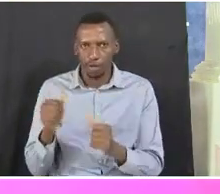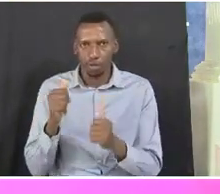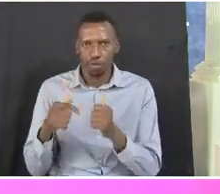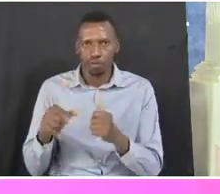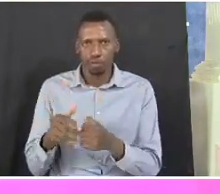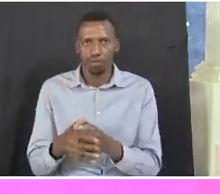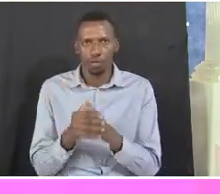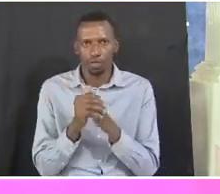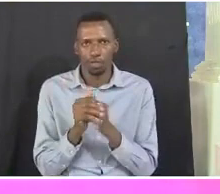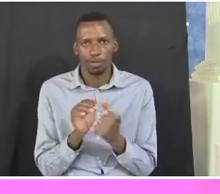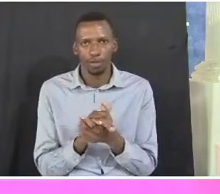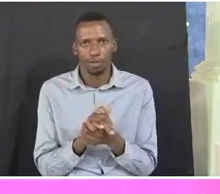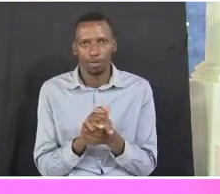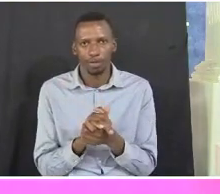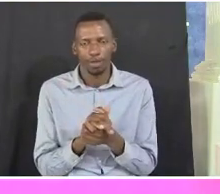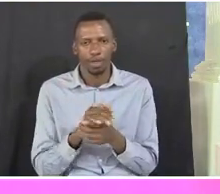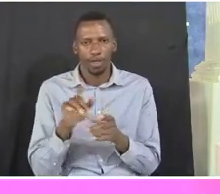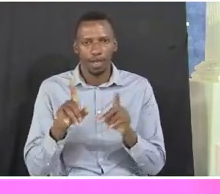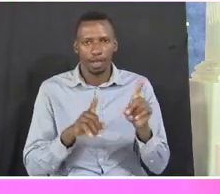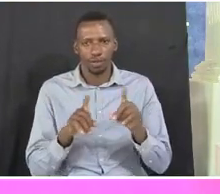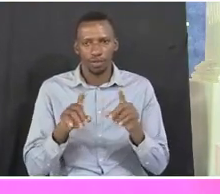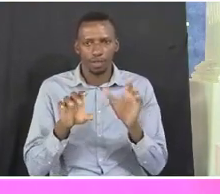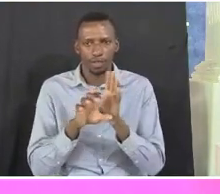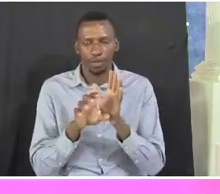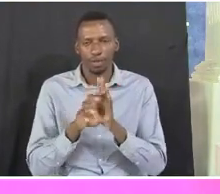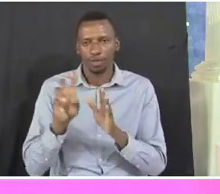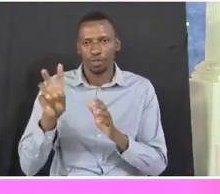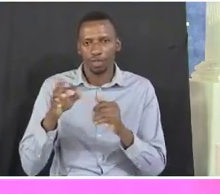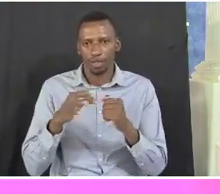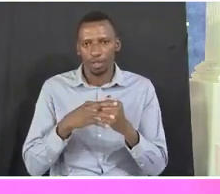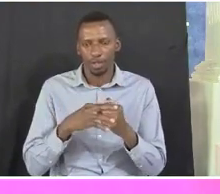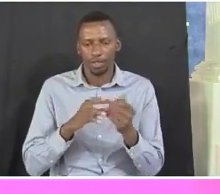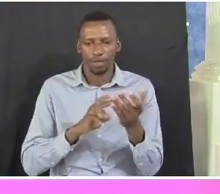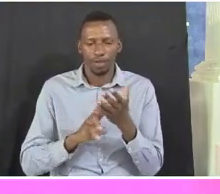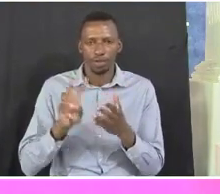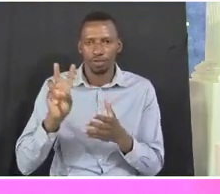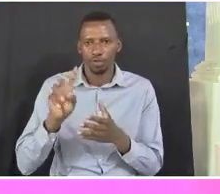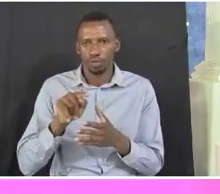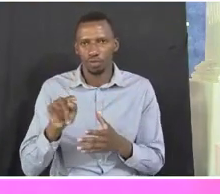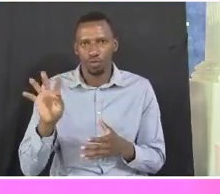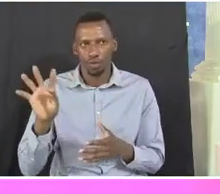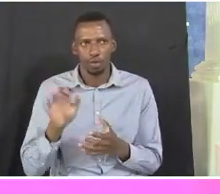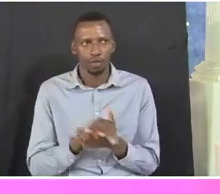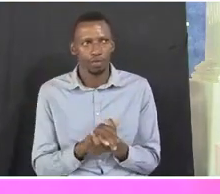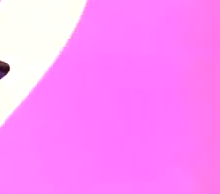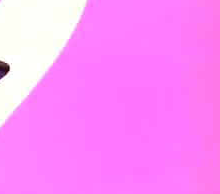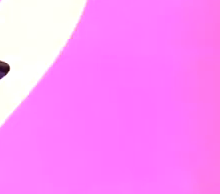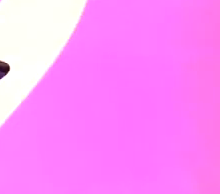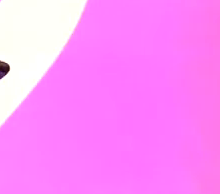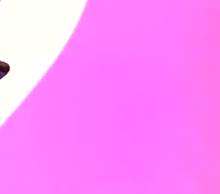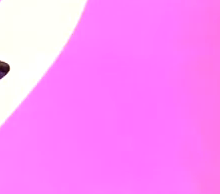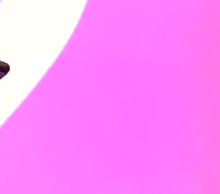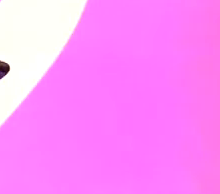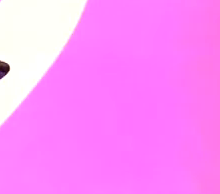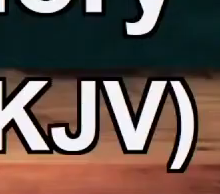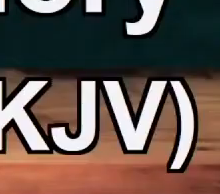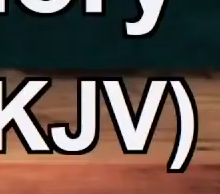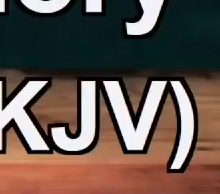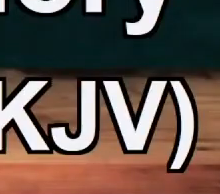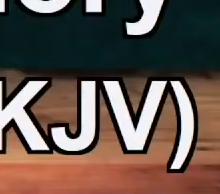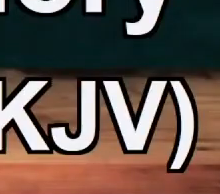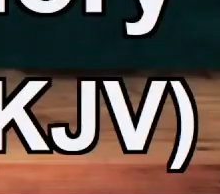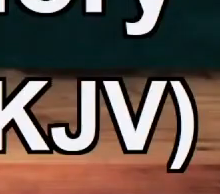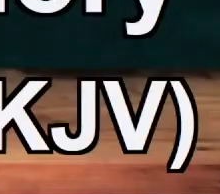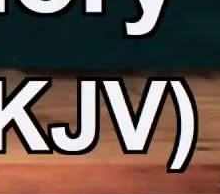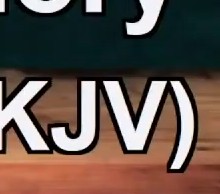worshiping. Exodus 28, verses 2 to 4. And take Aaron your brother and